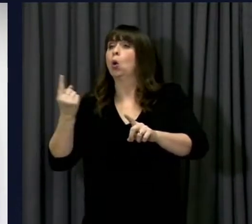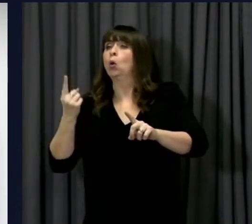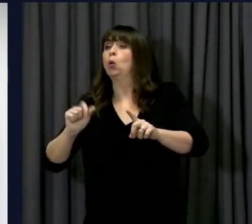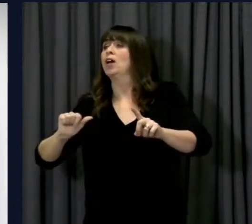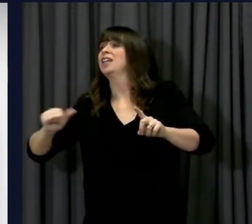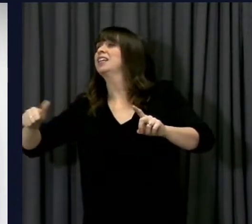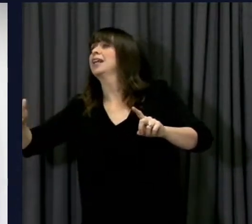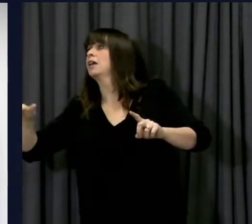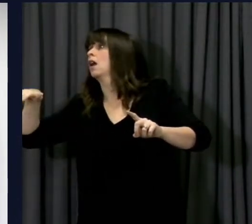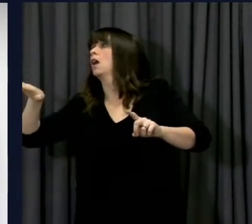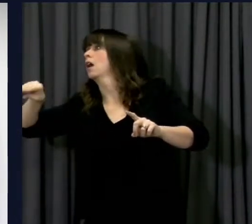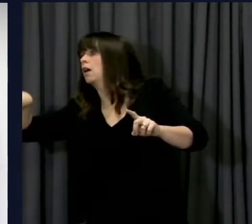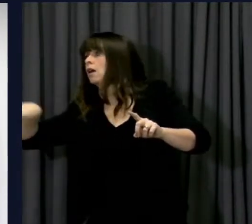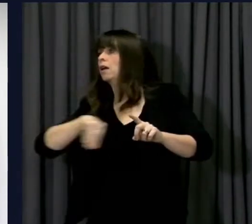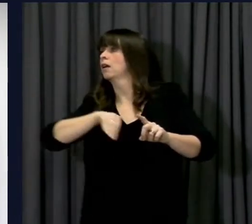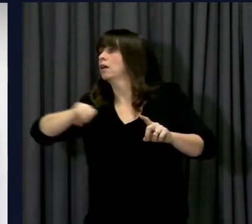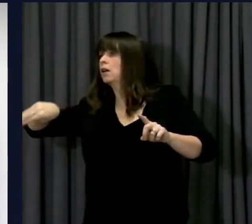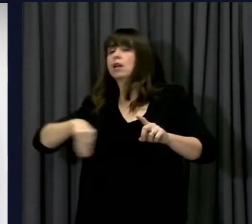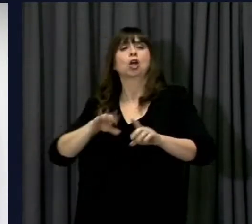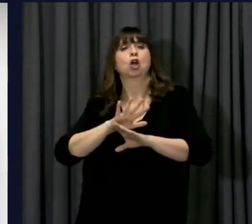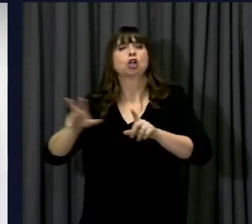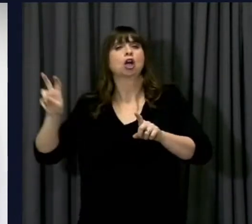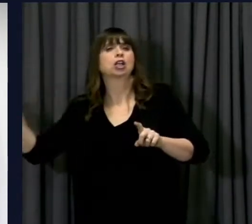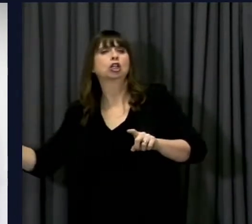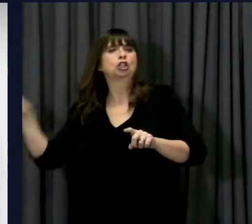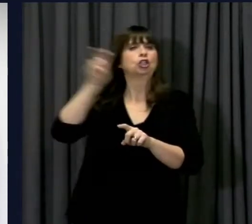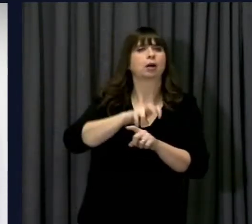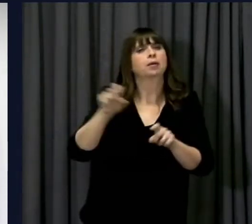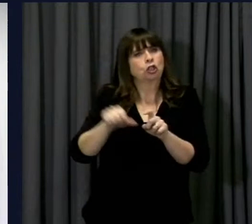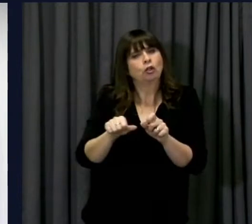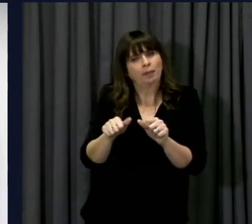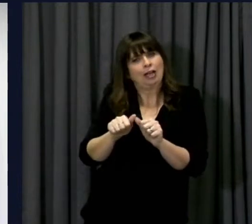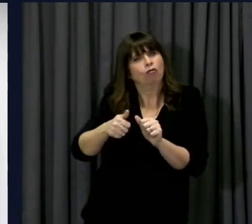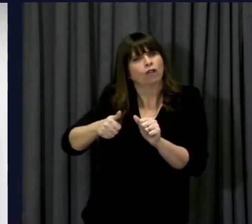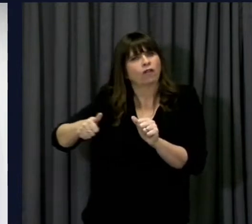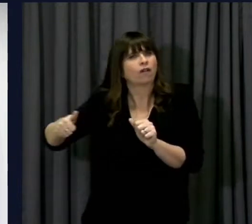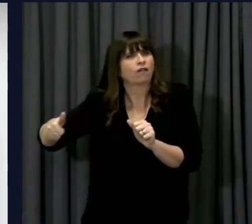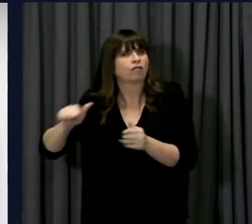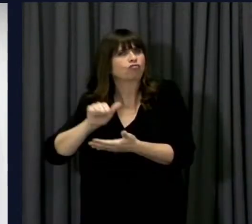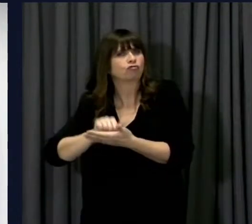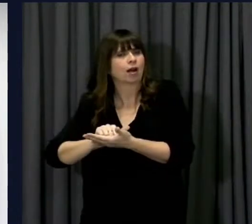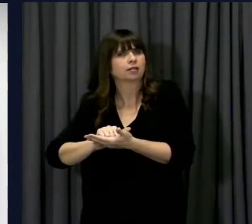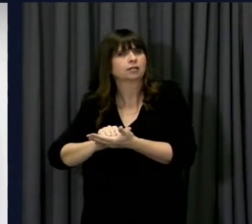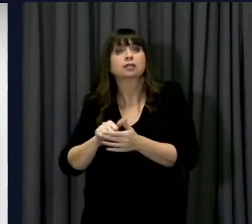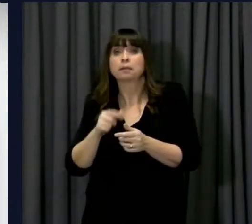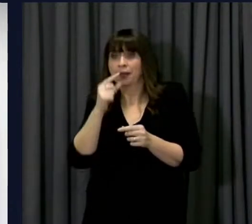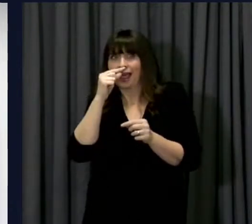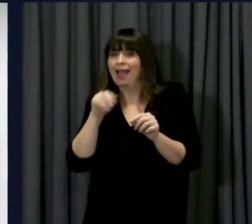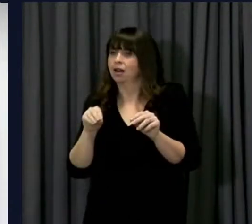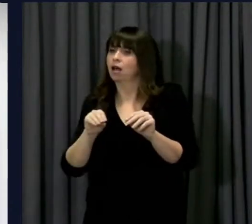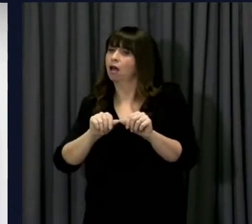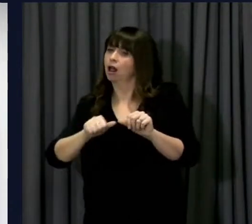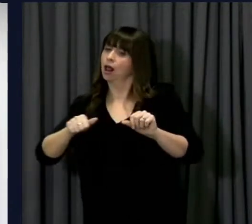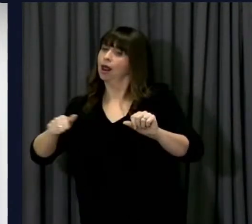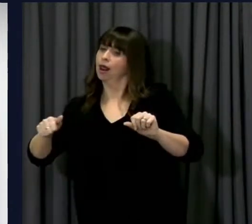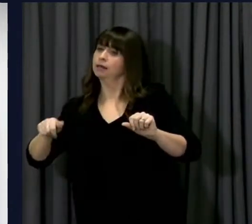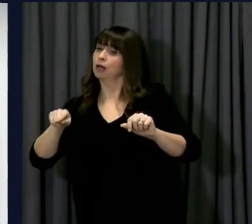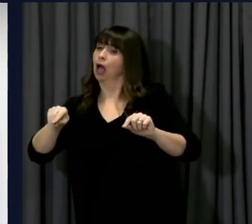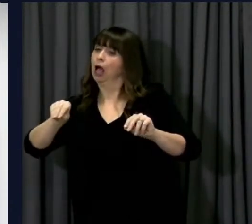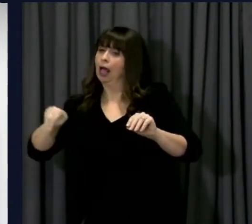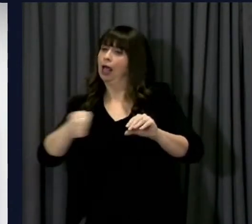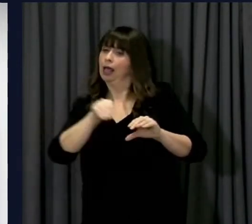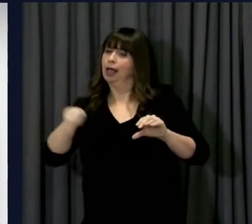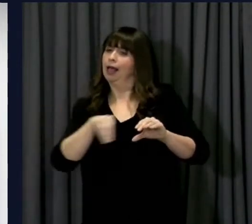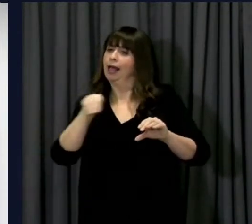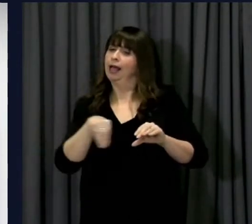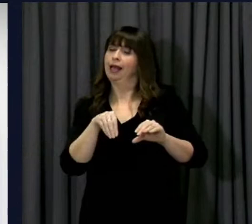that vaccine to people who could benefit from it. So there are further conversations ongoing with Vaccine Programme Board about how we have those reserve lists to make sure